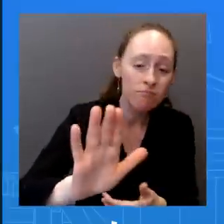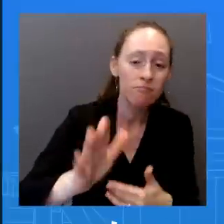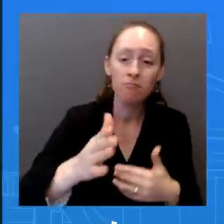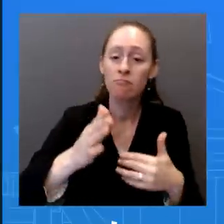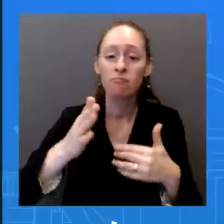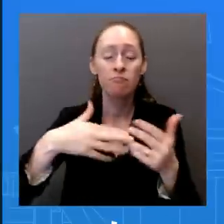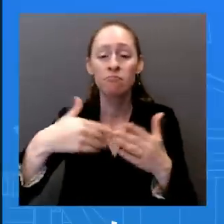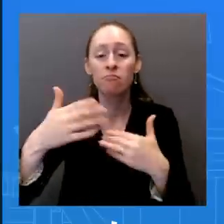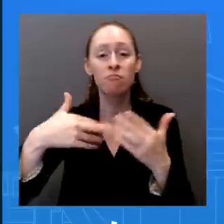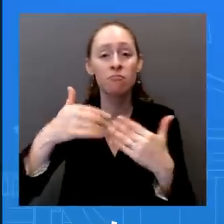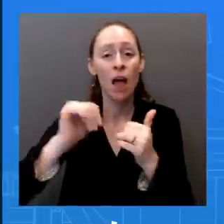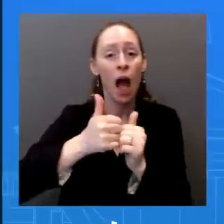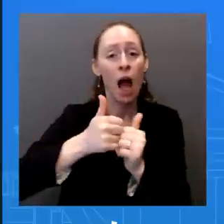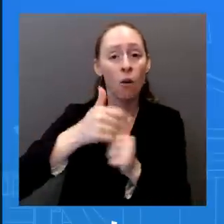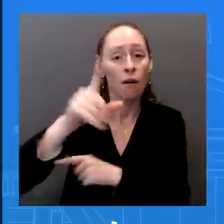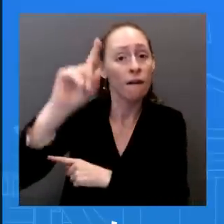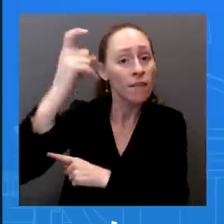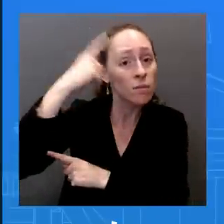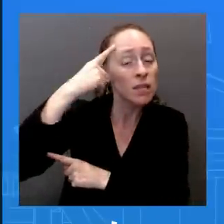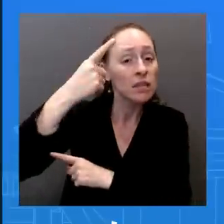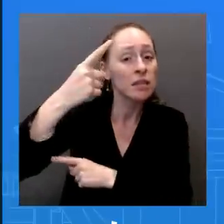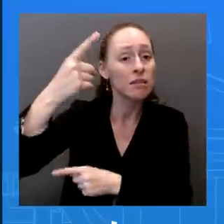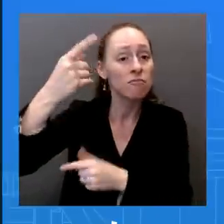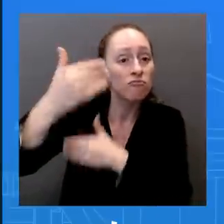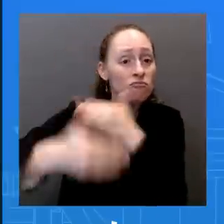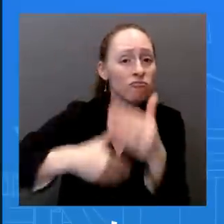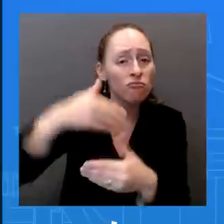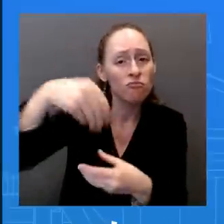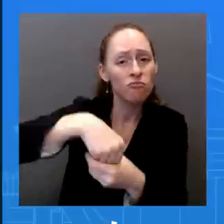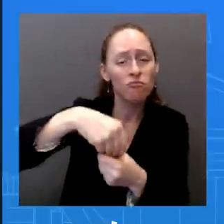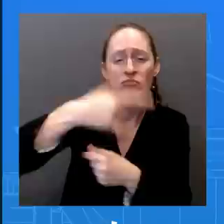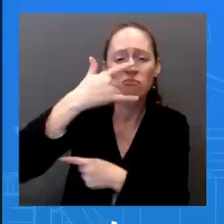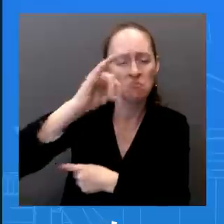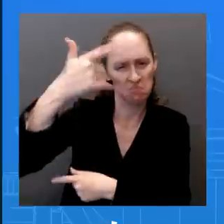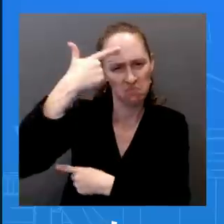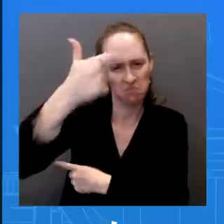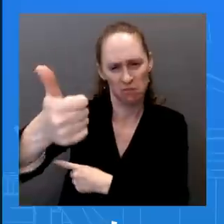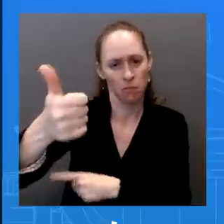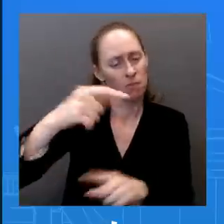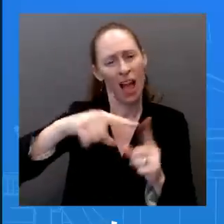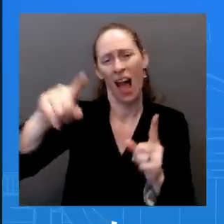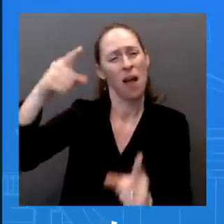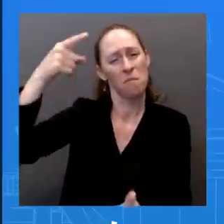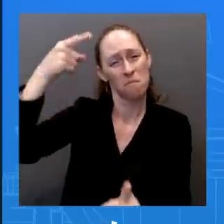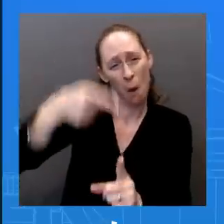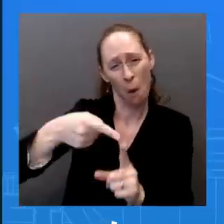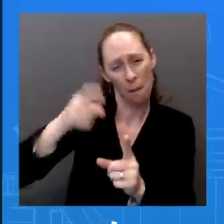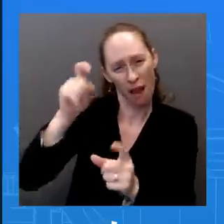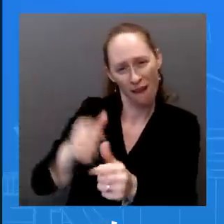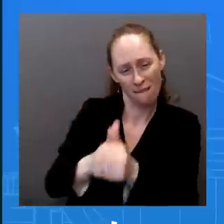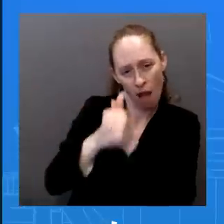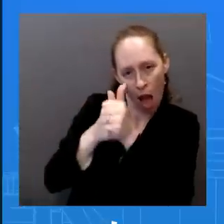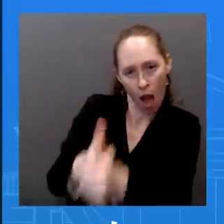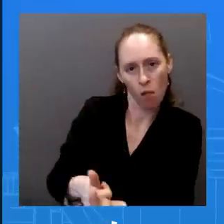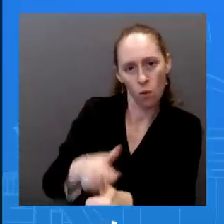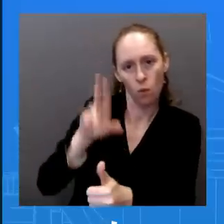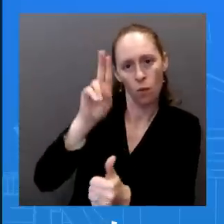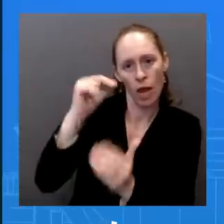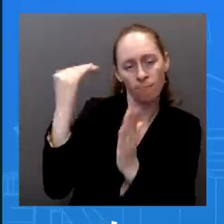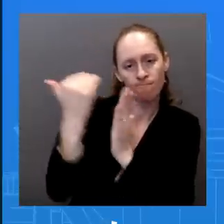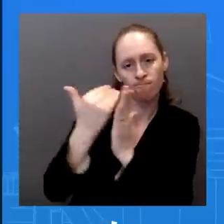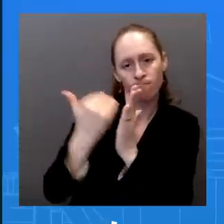UN Charter. And in that respect, he is both going to be able to set out a vision for how democracies can deliver for the world and